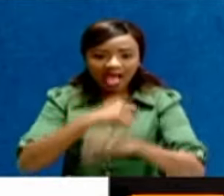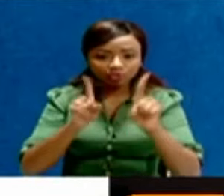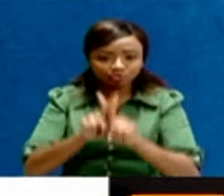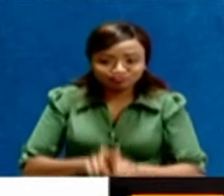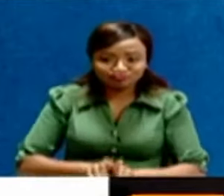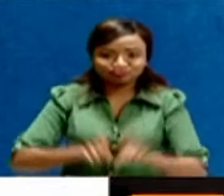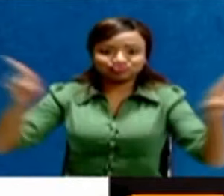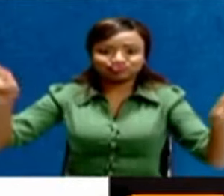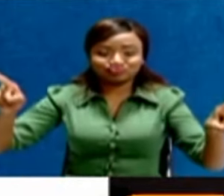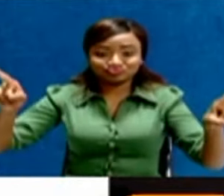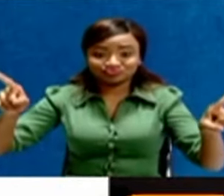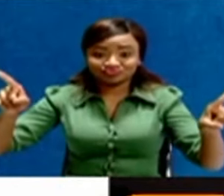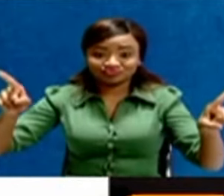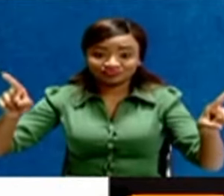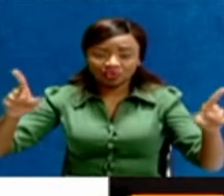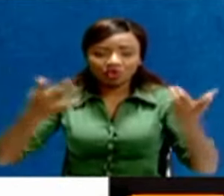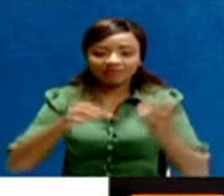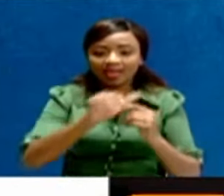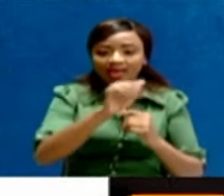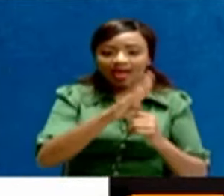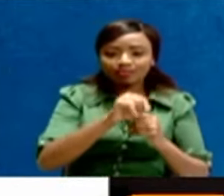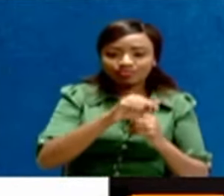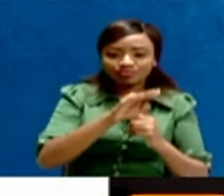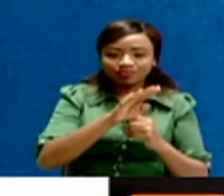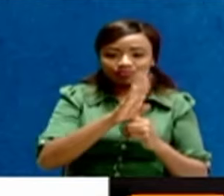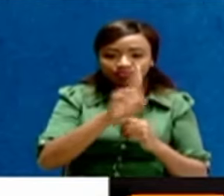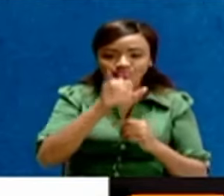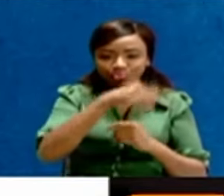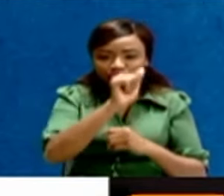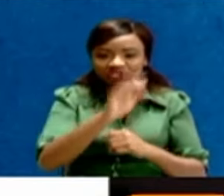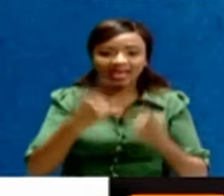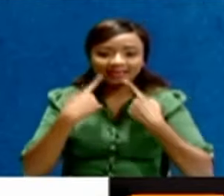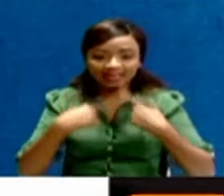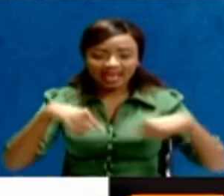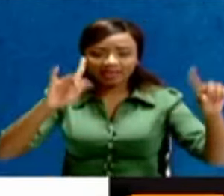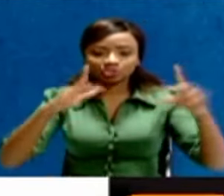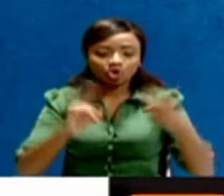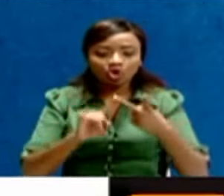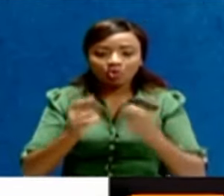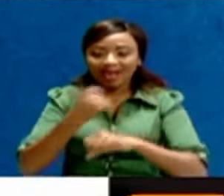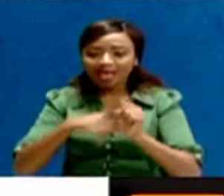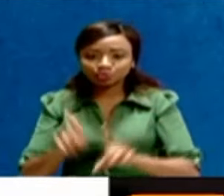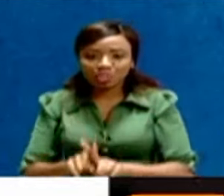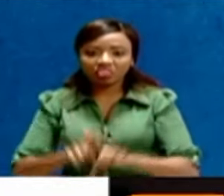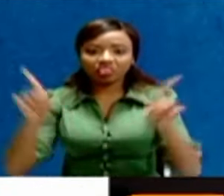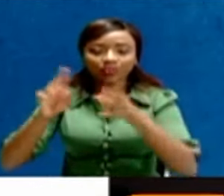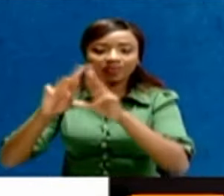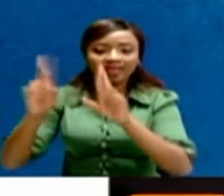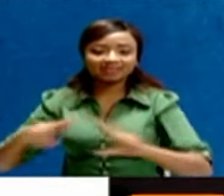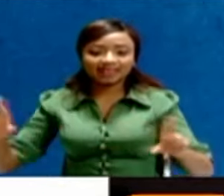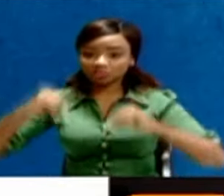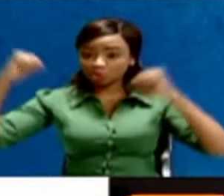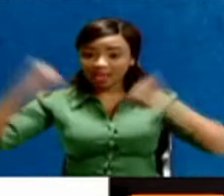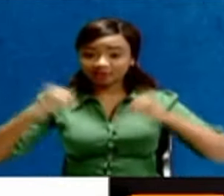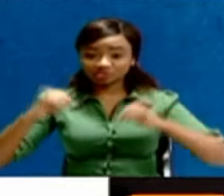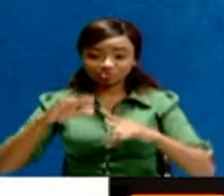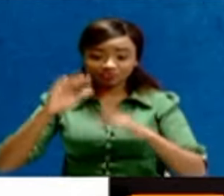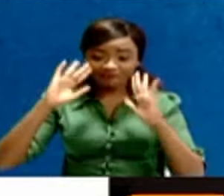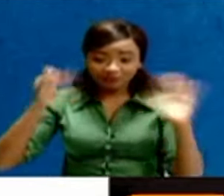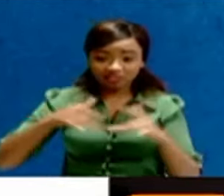declaration, you know, in terms of the issues of agriculture, or you go against any other international treaty in the issue of